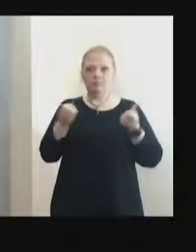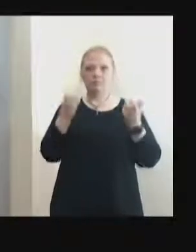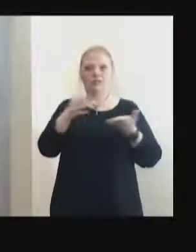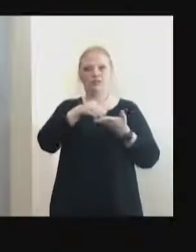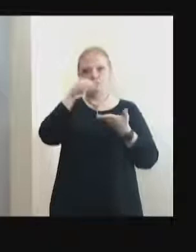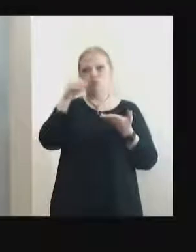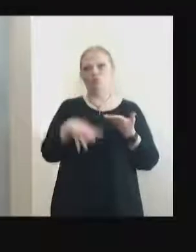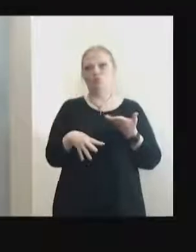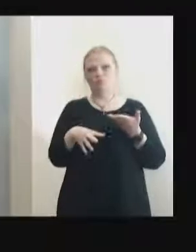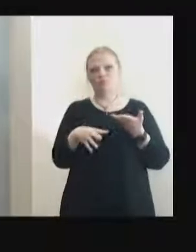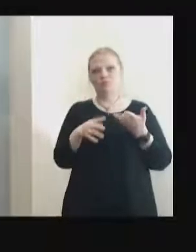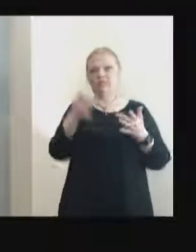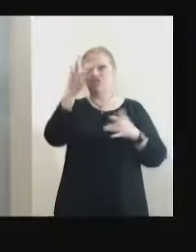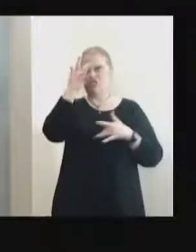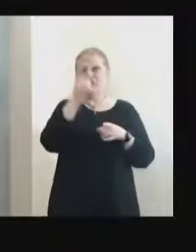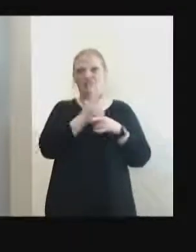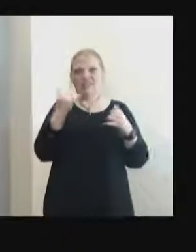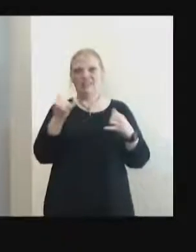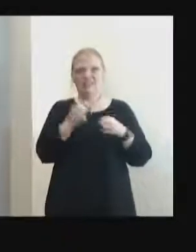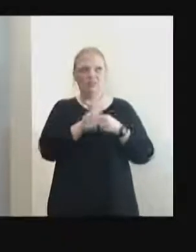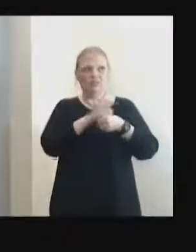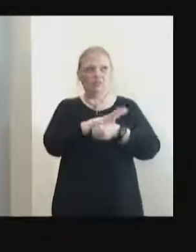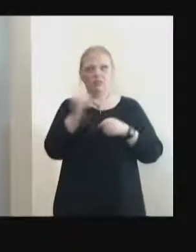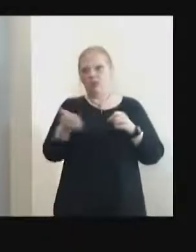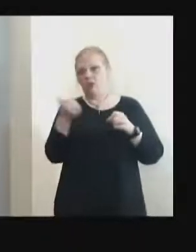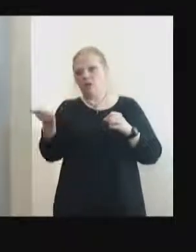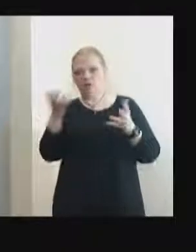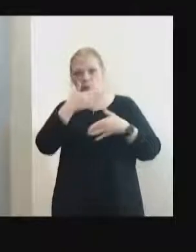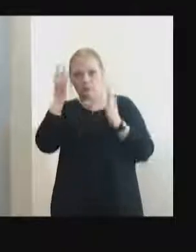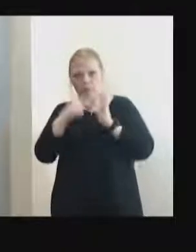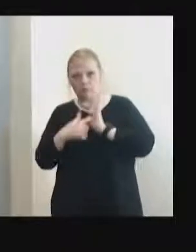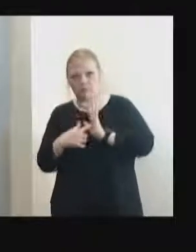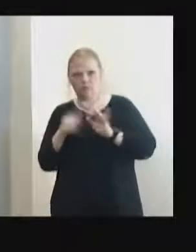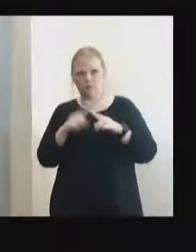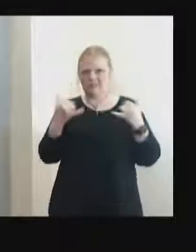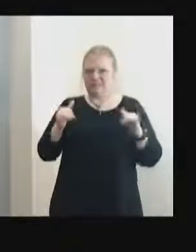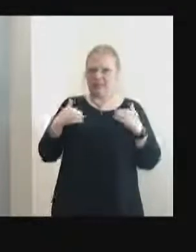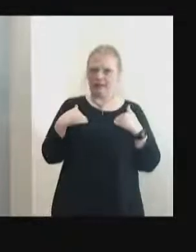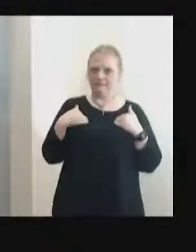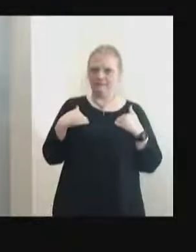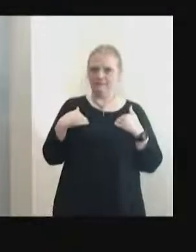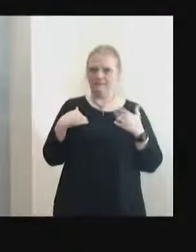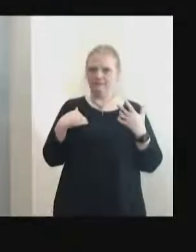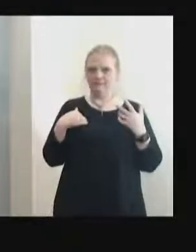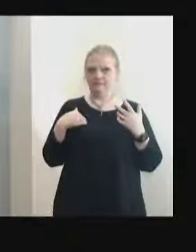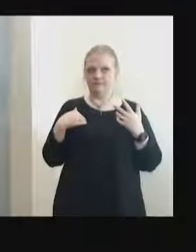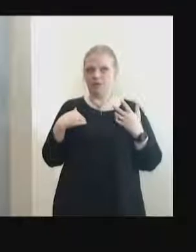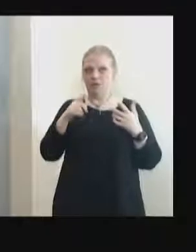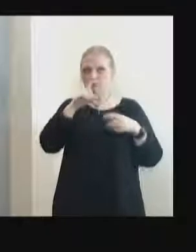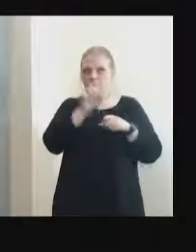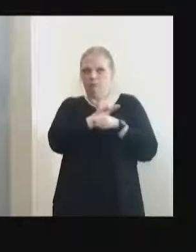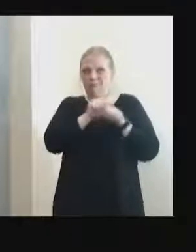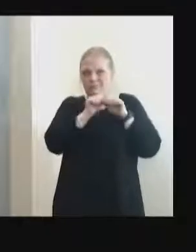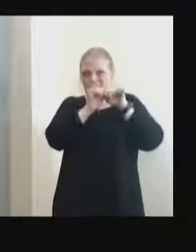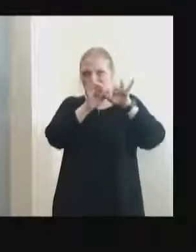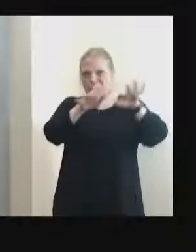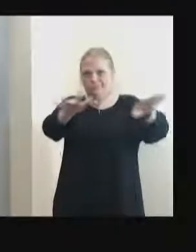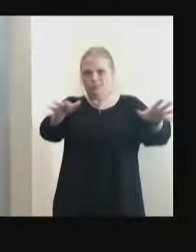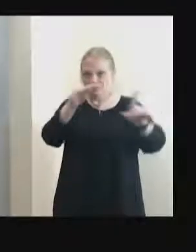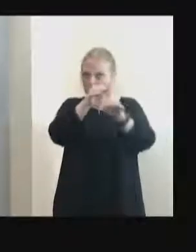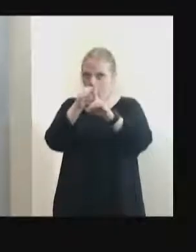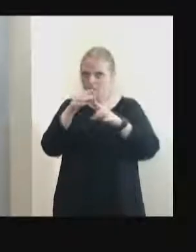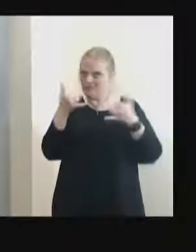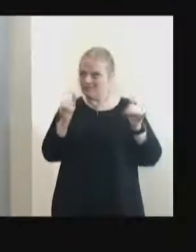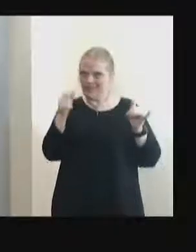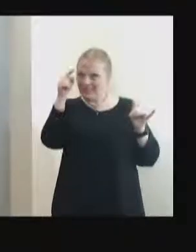students that are sick with COVID-19. Others are asymptomatic, but they still have it, and it is spreading. So we just want to remind everybody that it is out